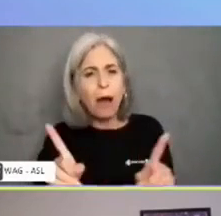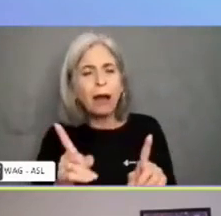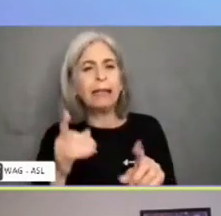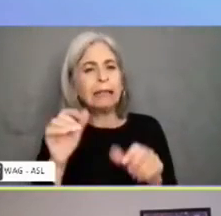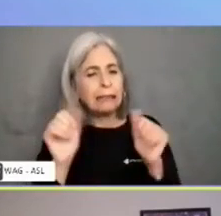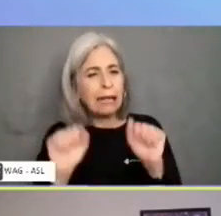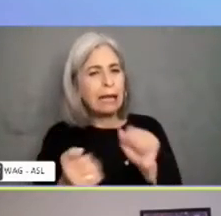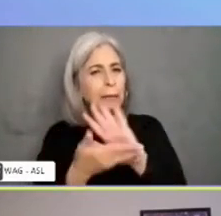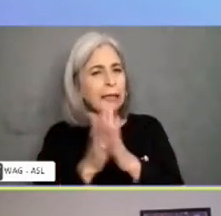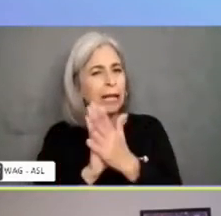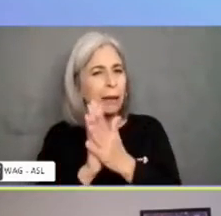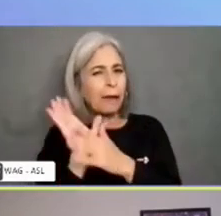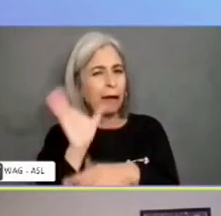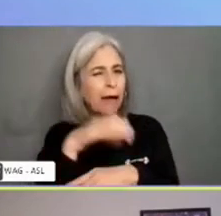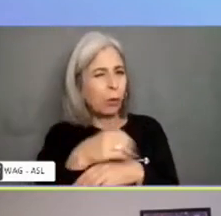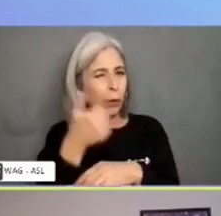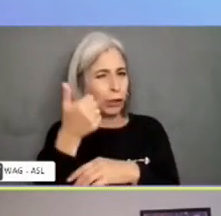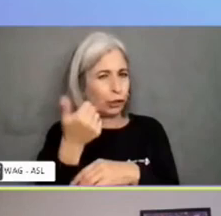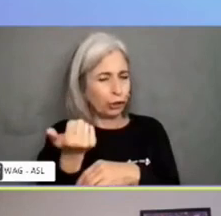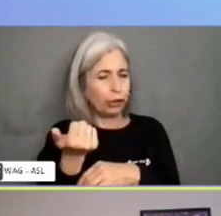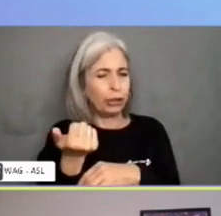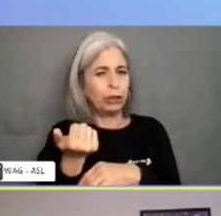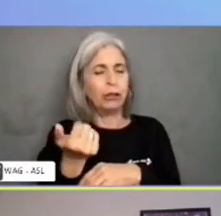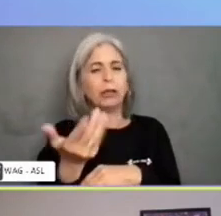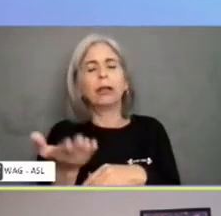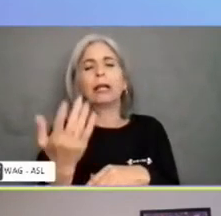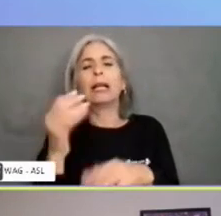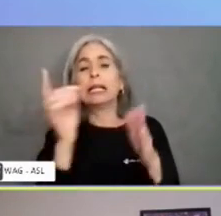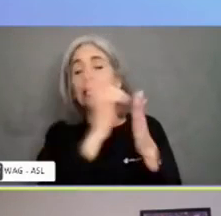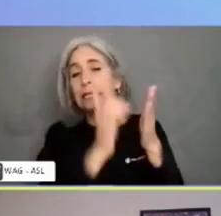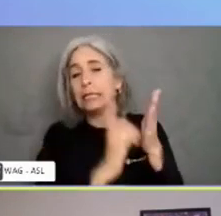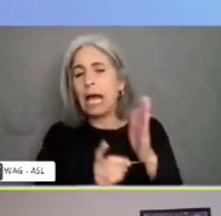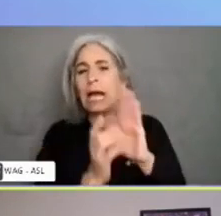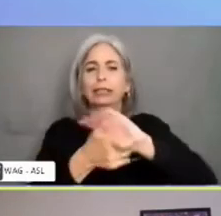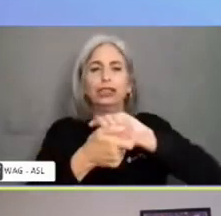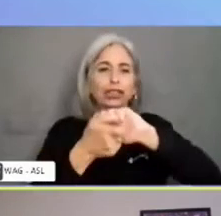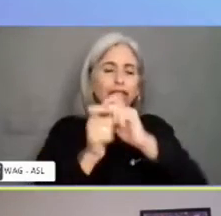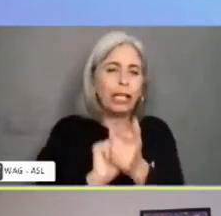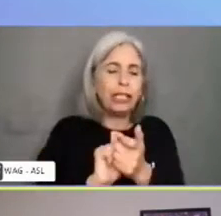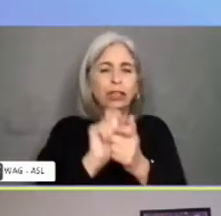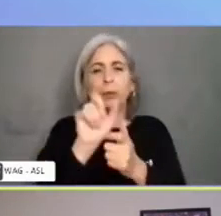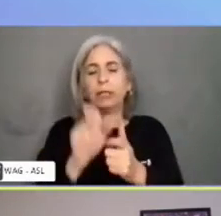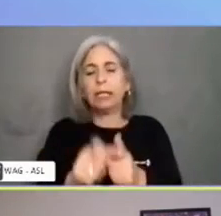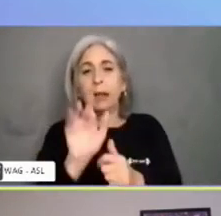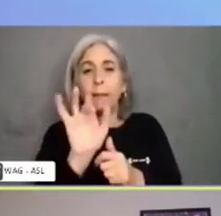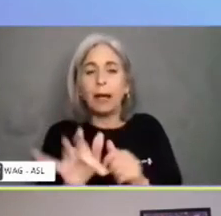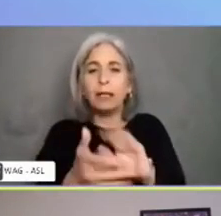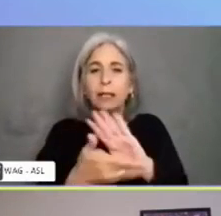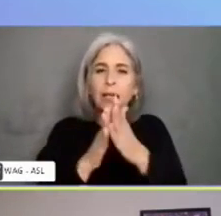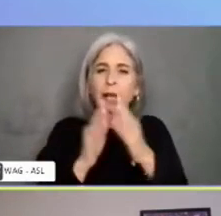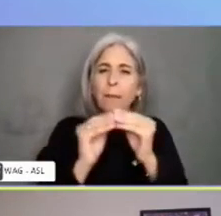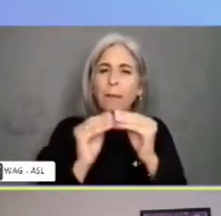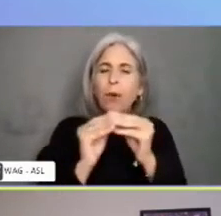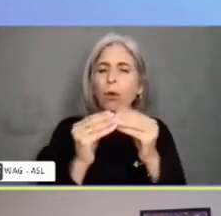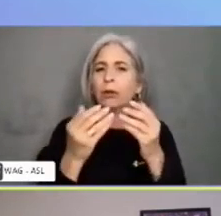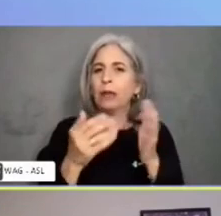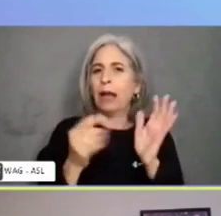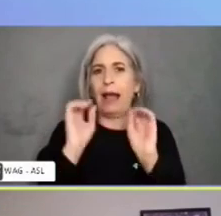with this. Let's say, you know, the design changes and we need this button to become a little more prominent. And